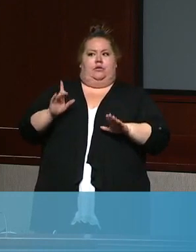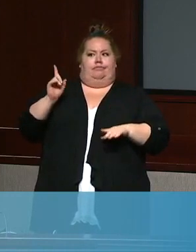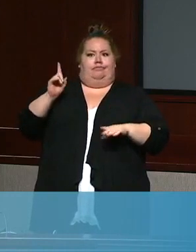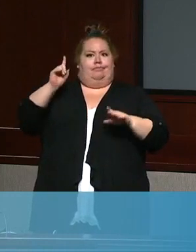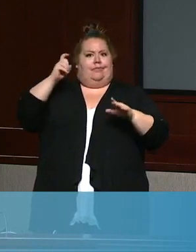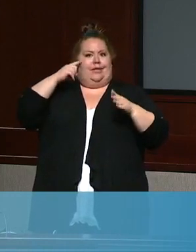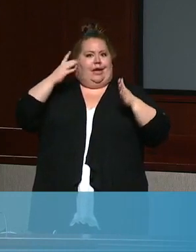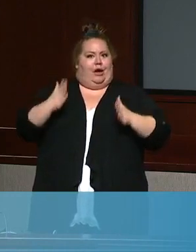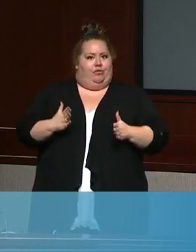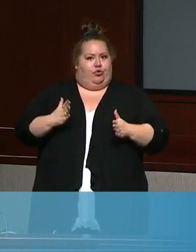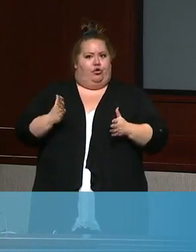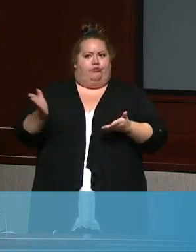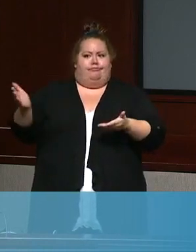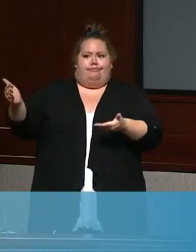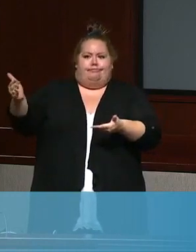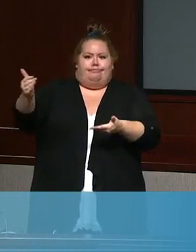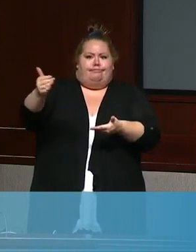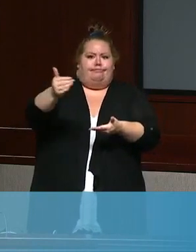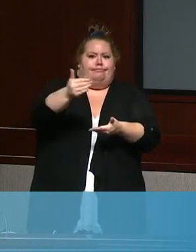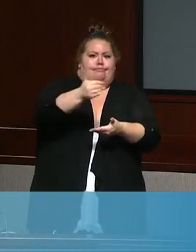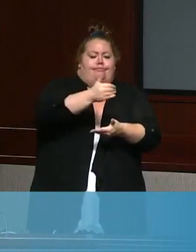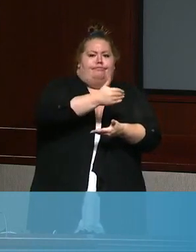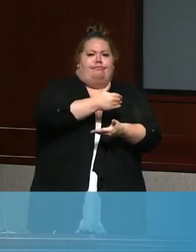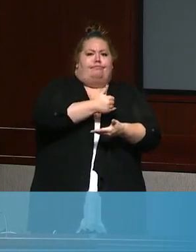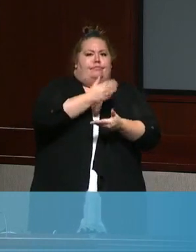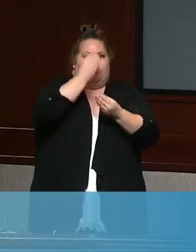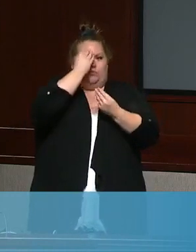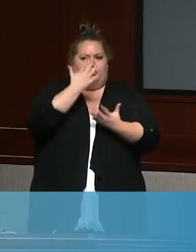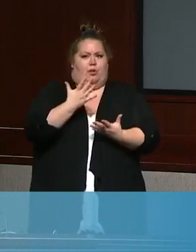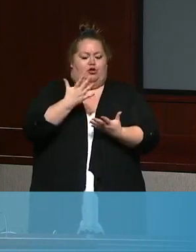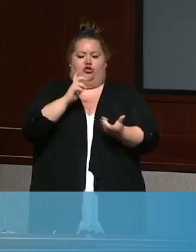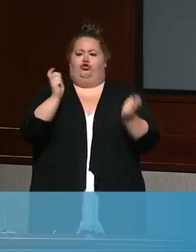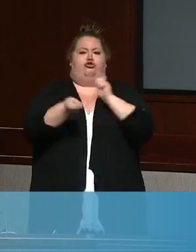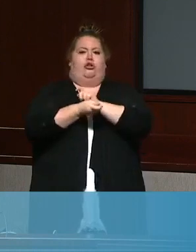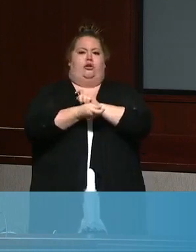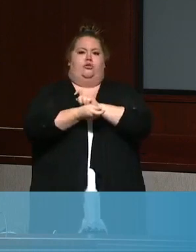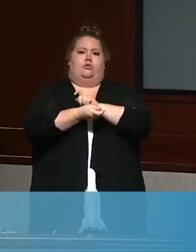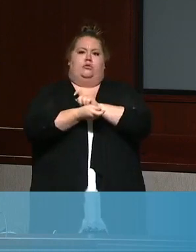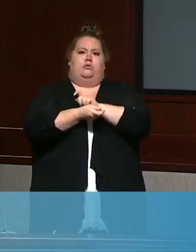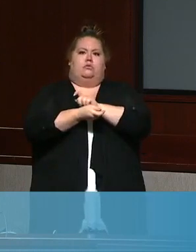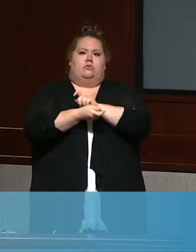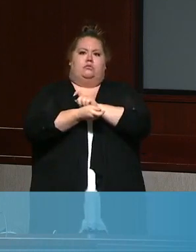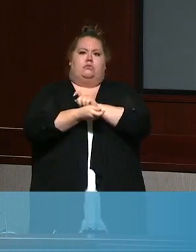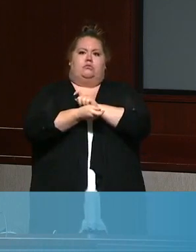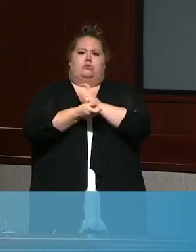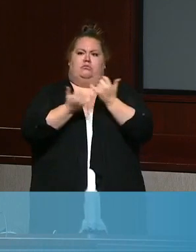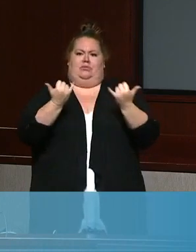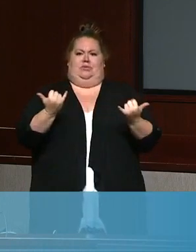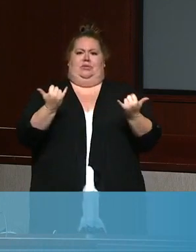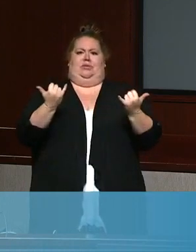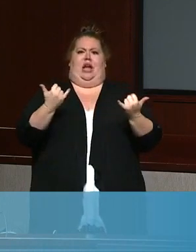his team gathered the counties and added a change to that, and threw